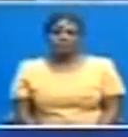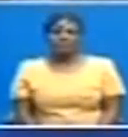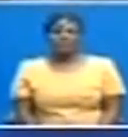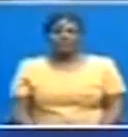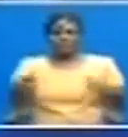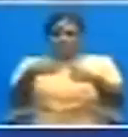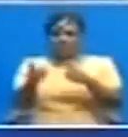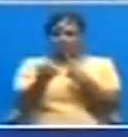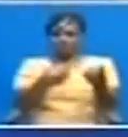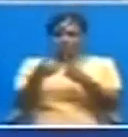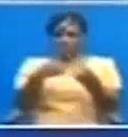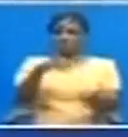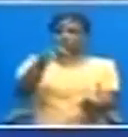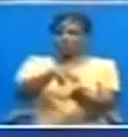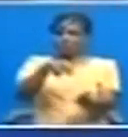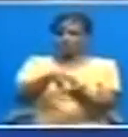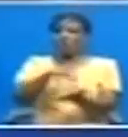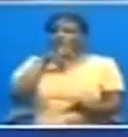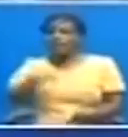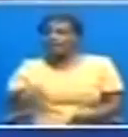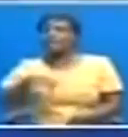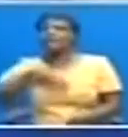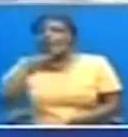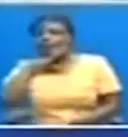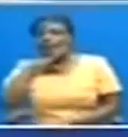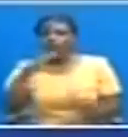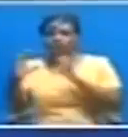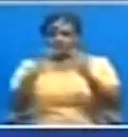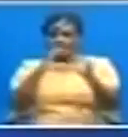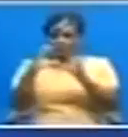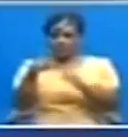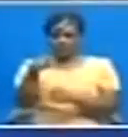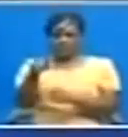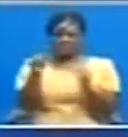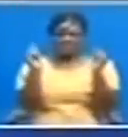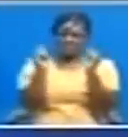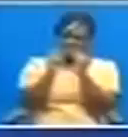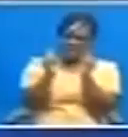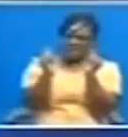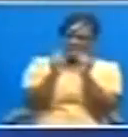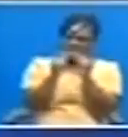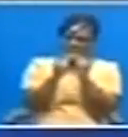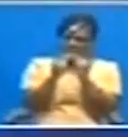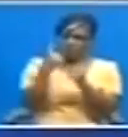But when he talks about the circumstances of his son's death, the conversation brings to the fore the pain he has lived with